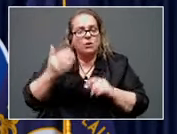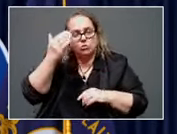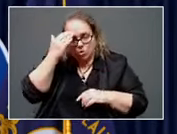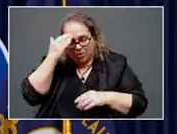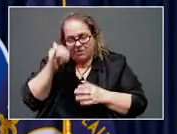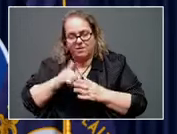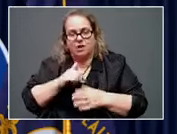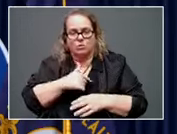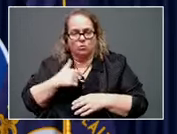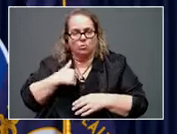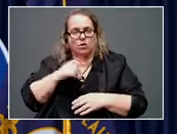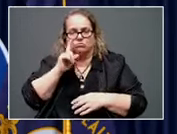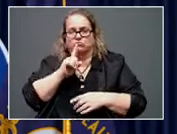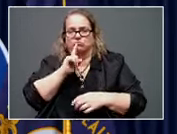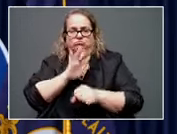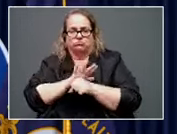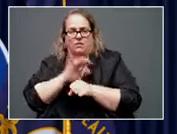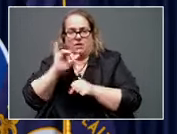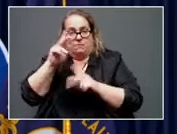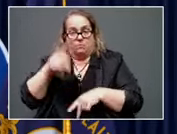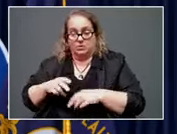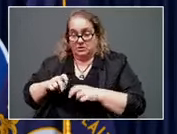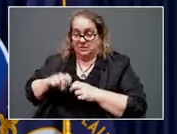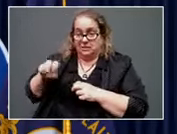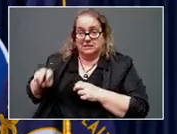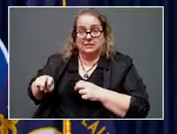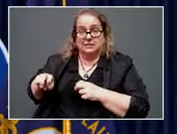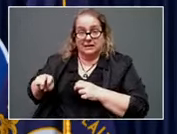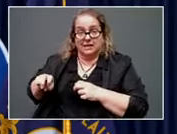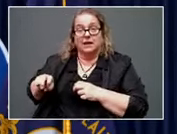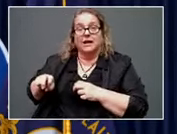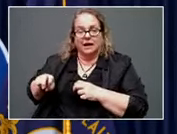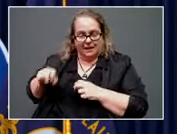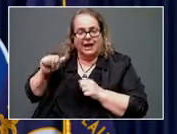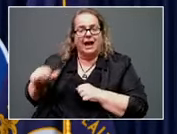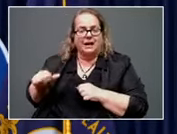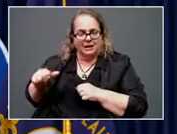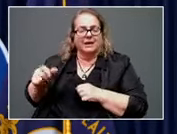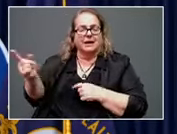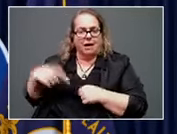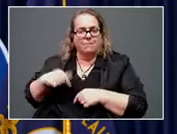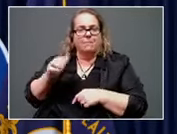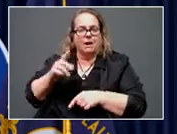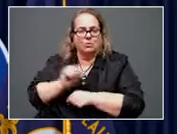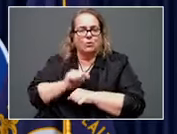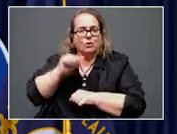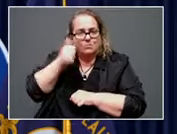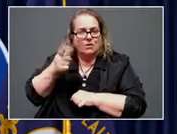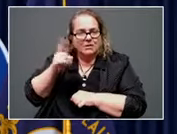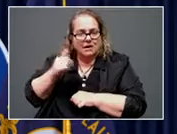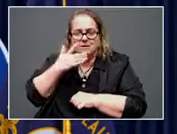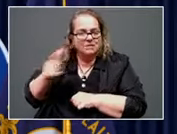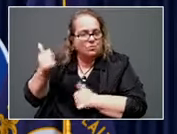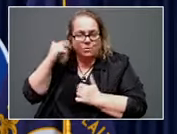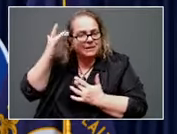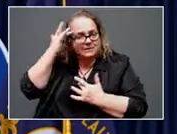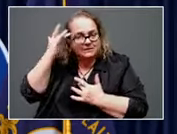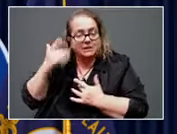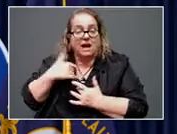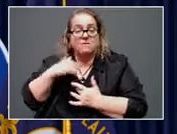that person beside you were more likely to be able to come in to work the next day. I've also asked each of our employees to be